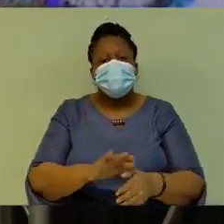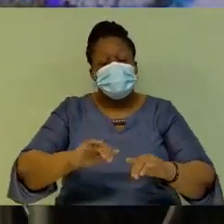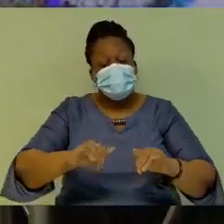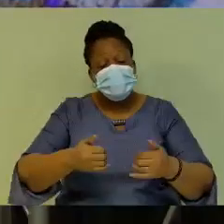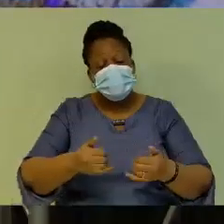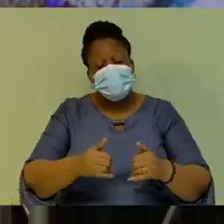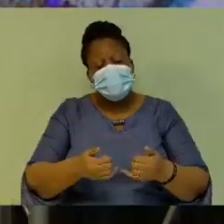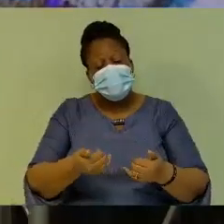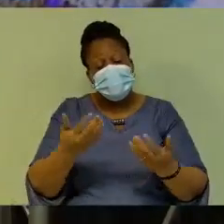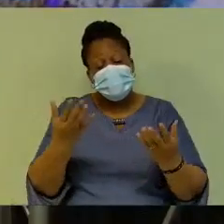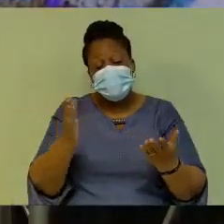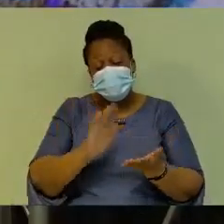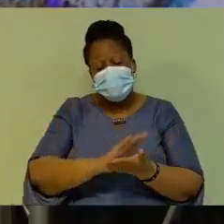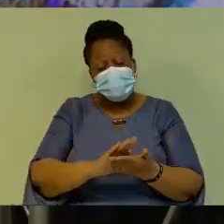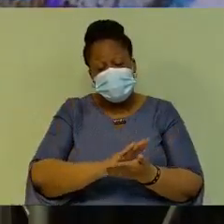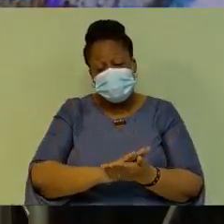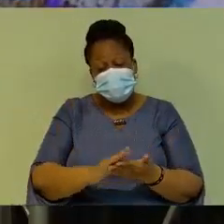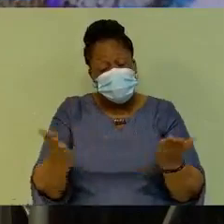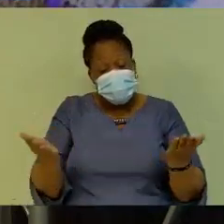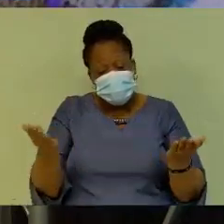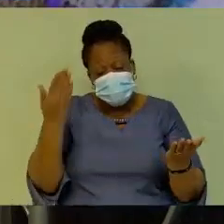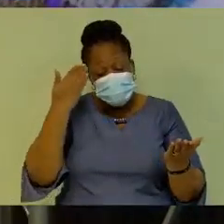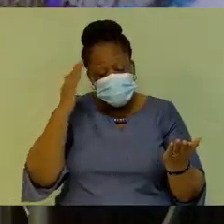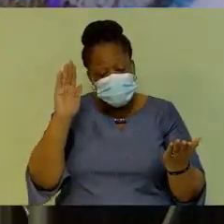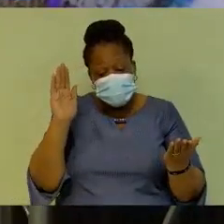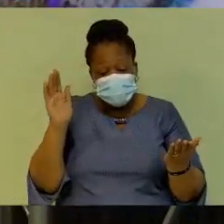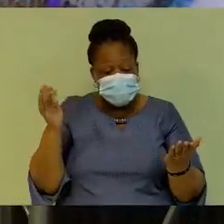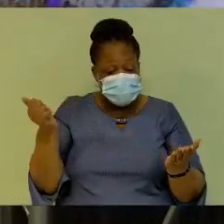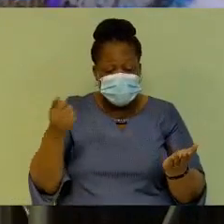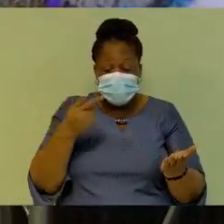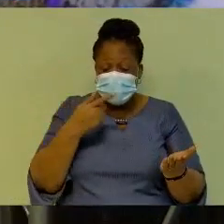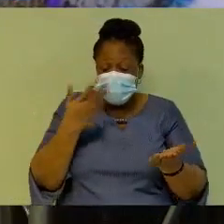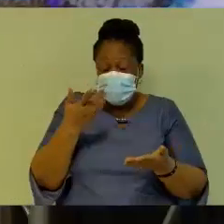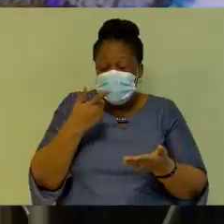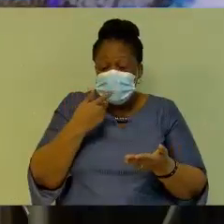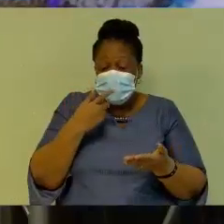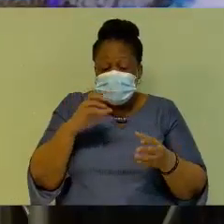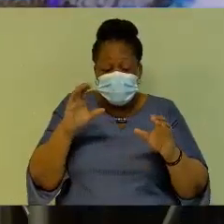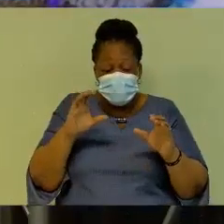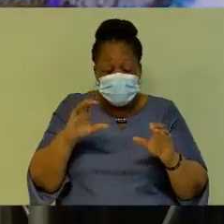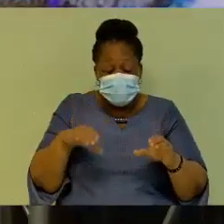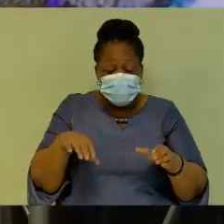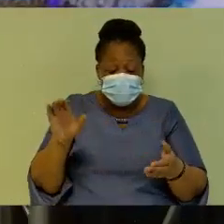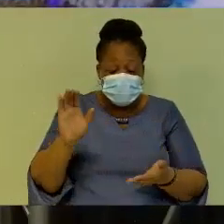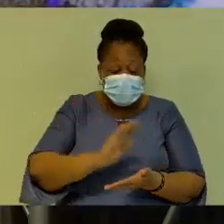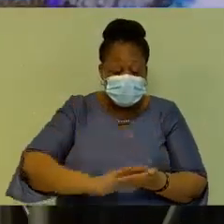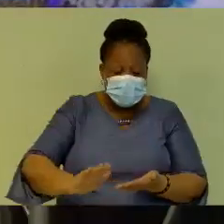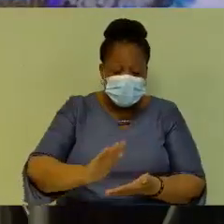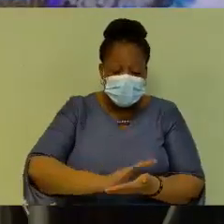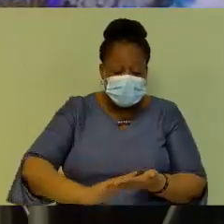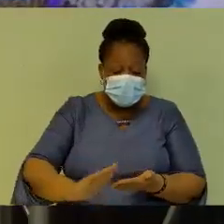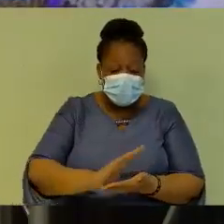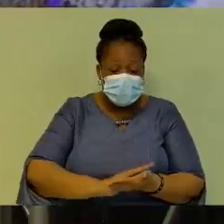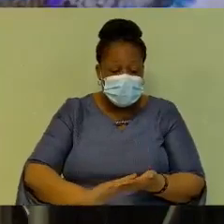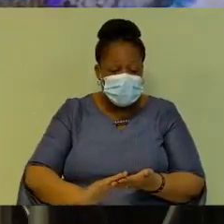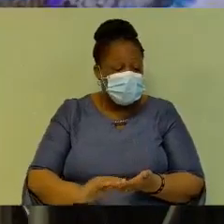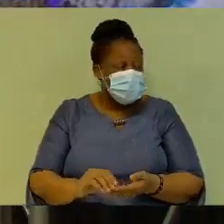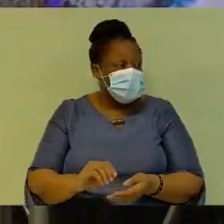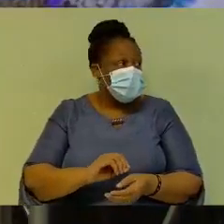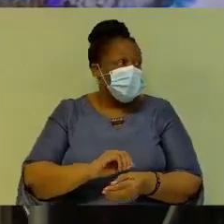having maybe make a health wardens that will clean and carry out also